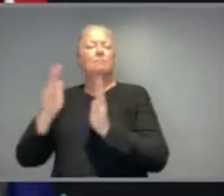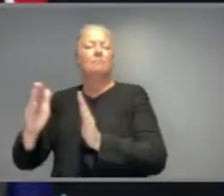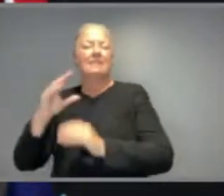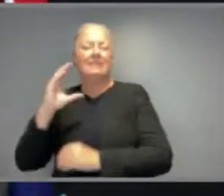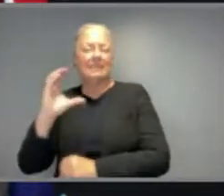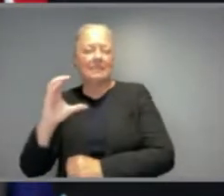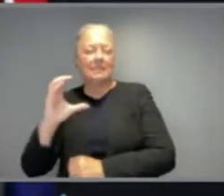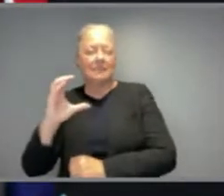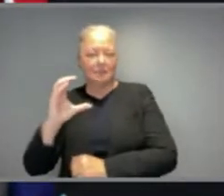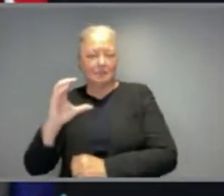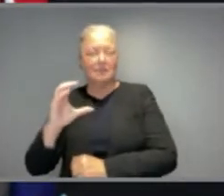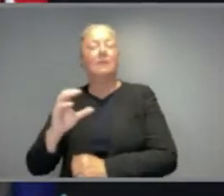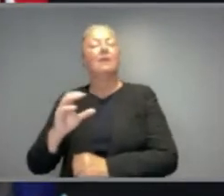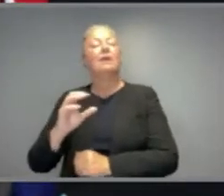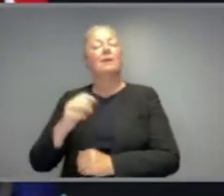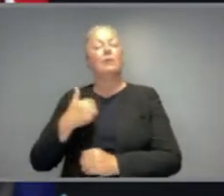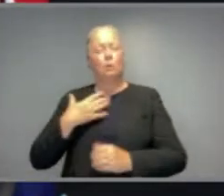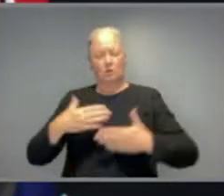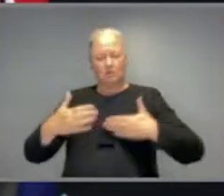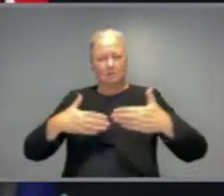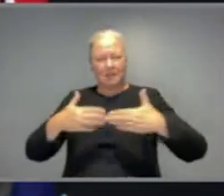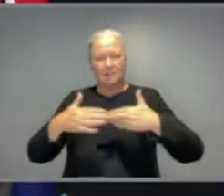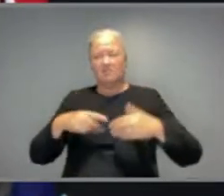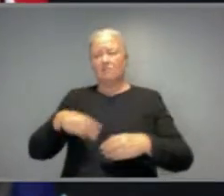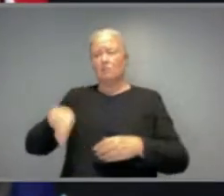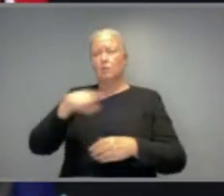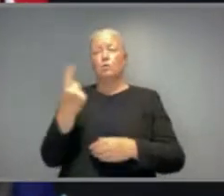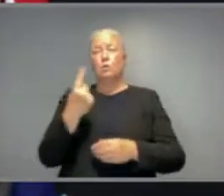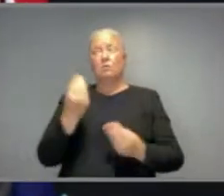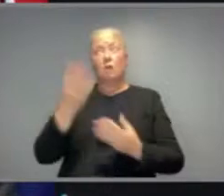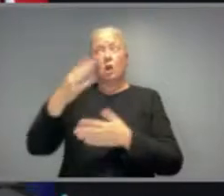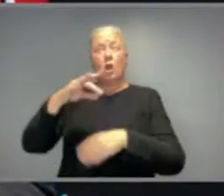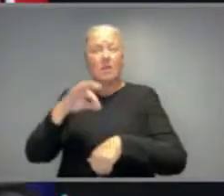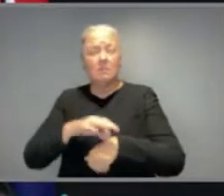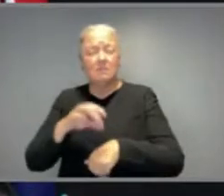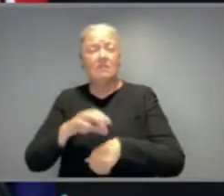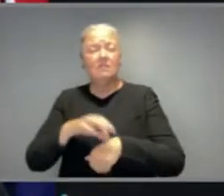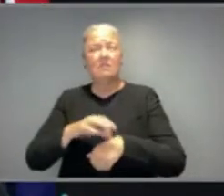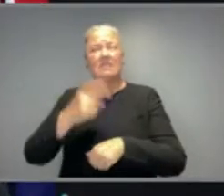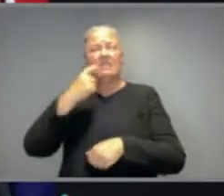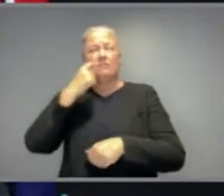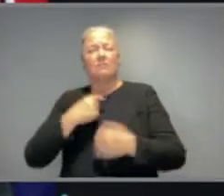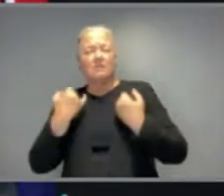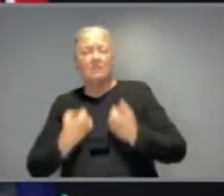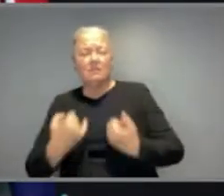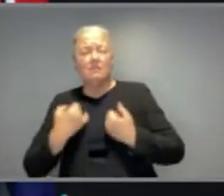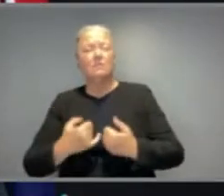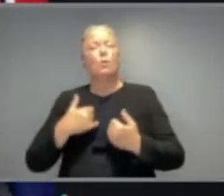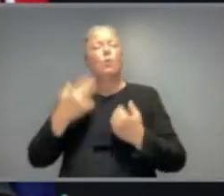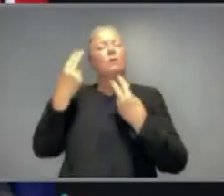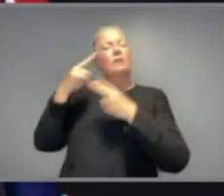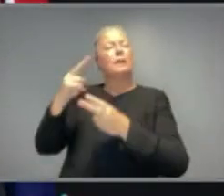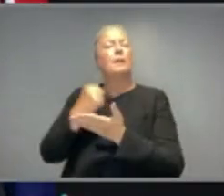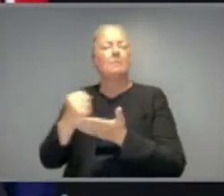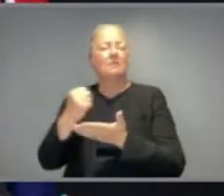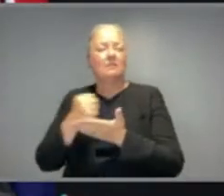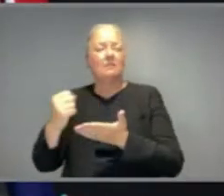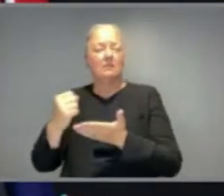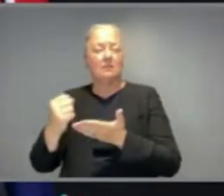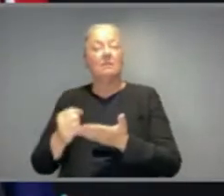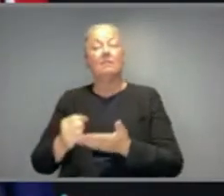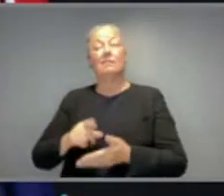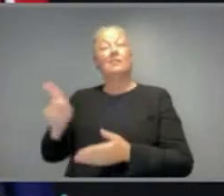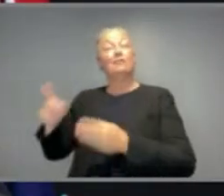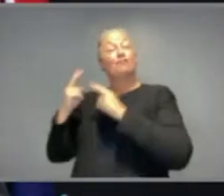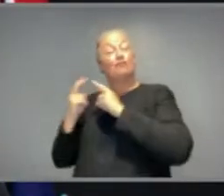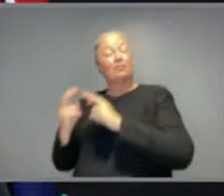managing hospitalisation, serious illness, and of course avoiding those fatalities. So those outbreak scenarios which Doherty have modelled